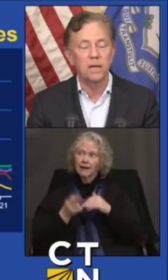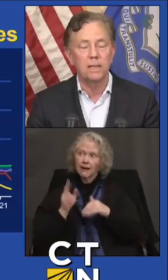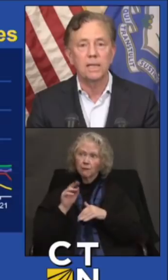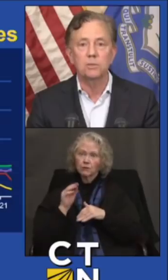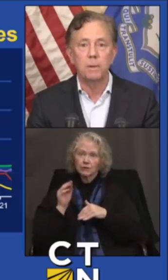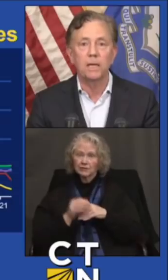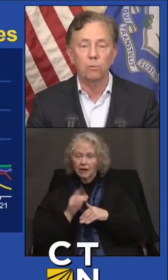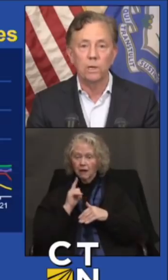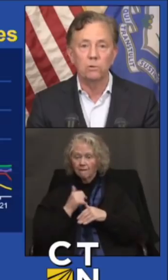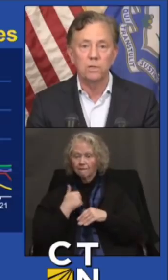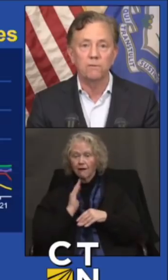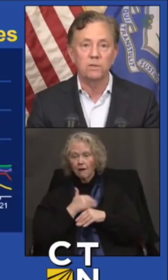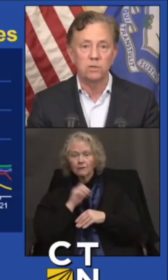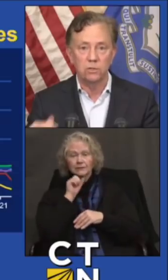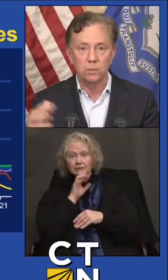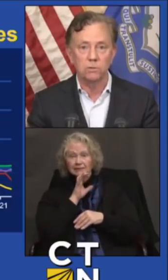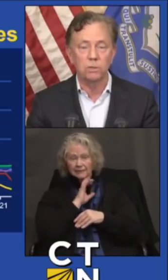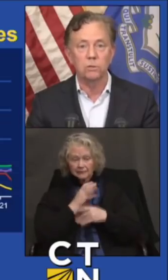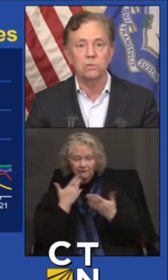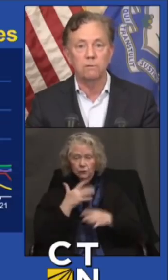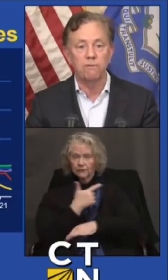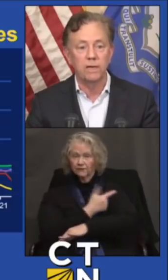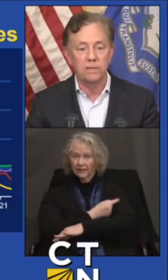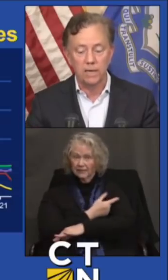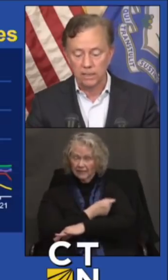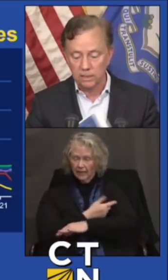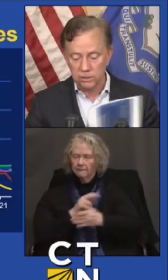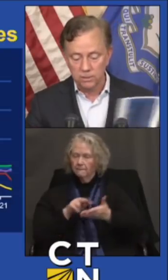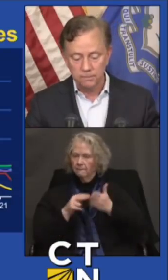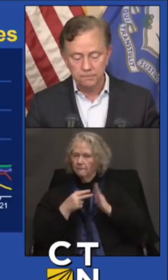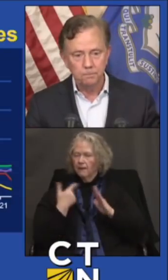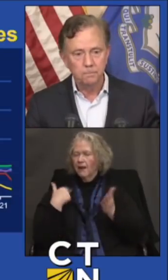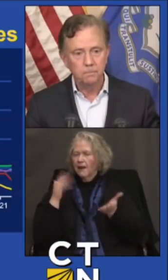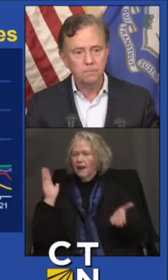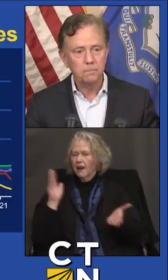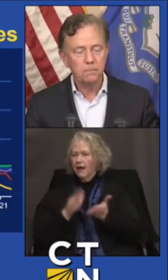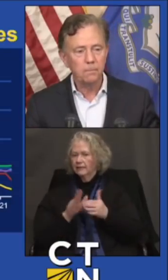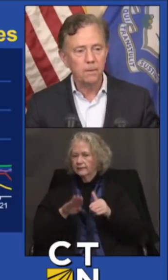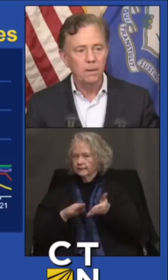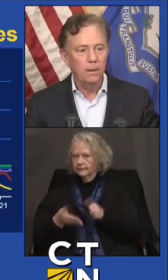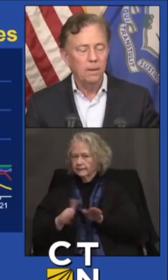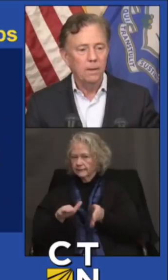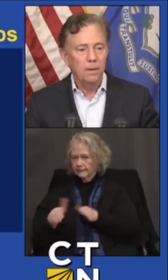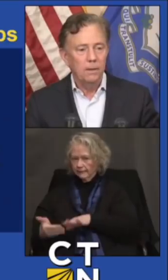any state, that's making a real difference in terms of reducing fatalities.